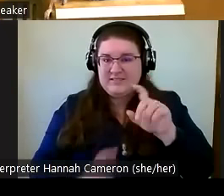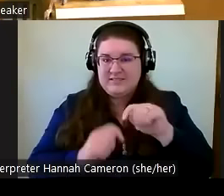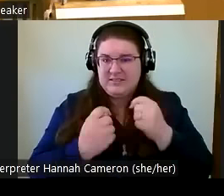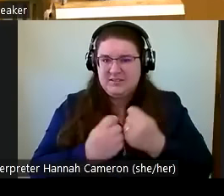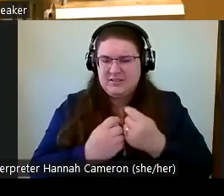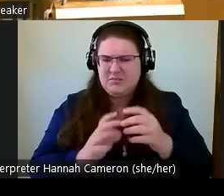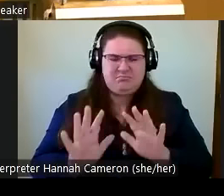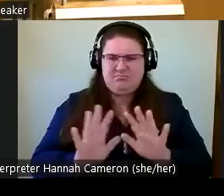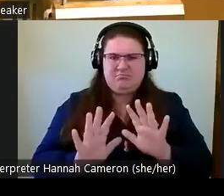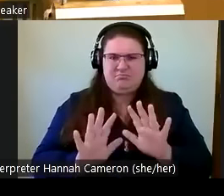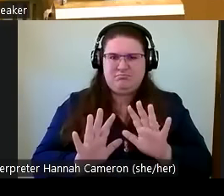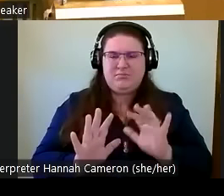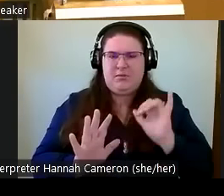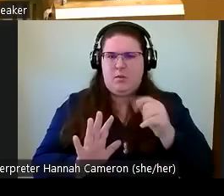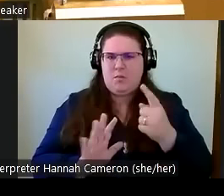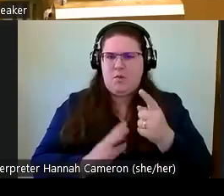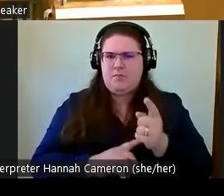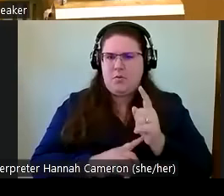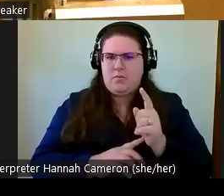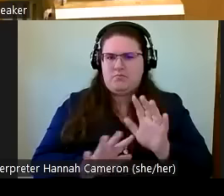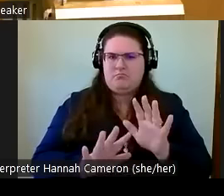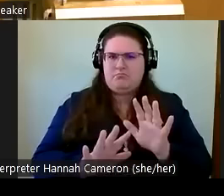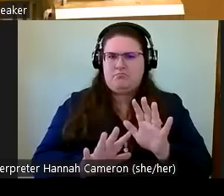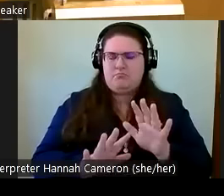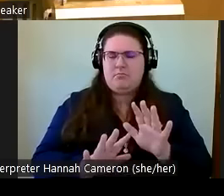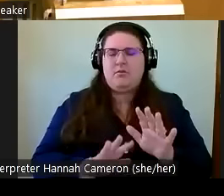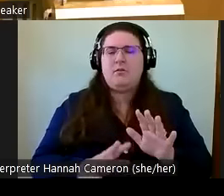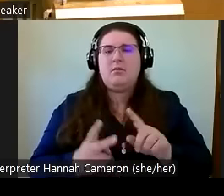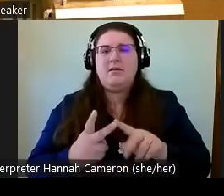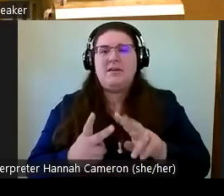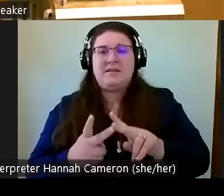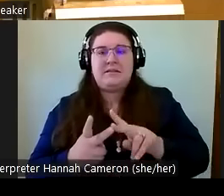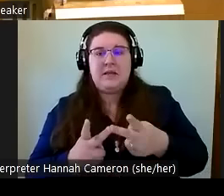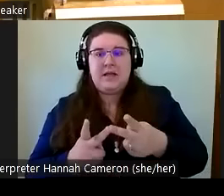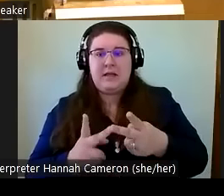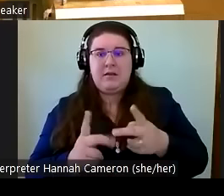was the whole issue of denial. I'm good at that.